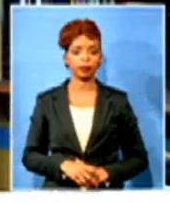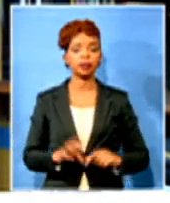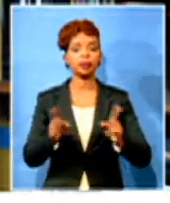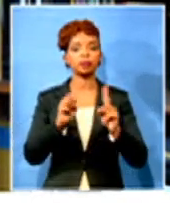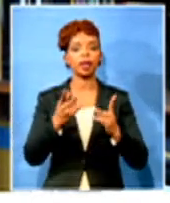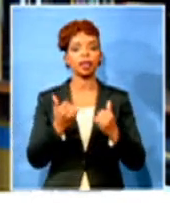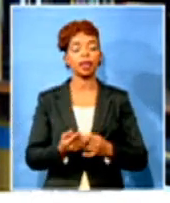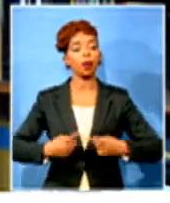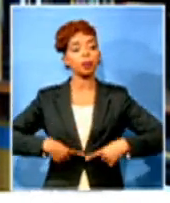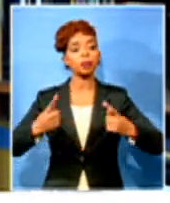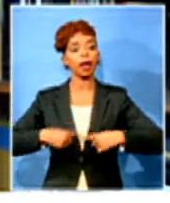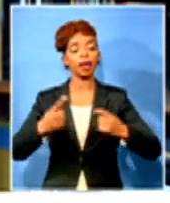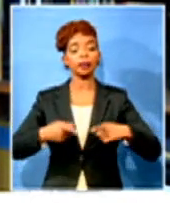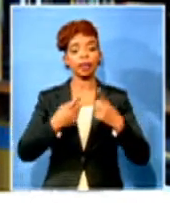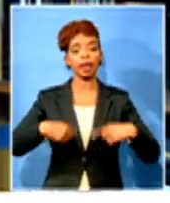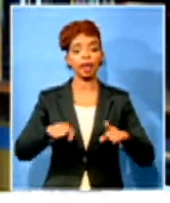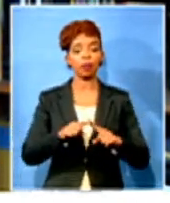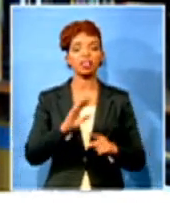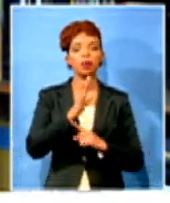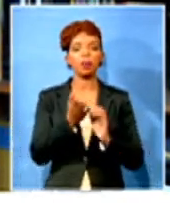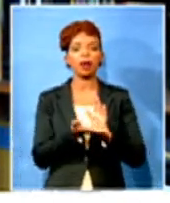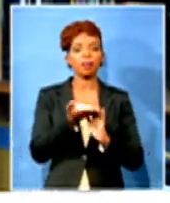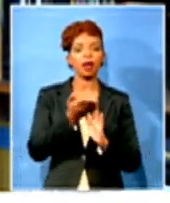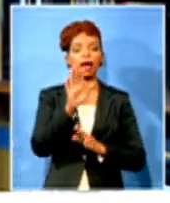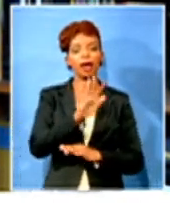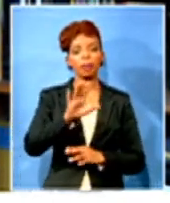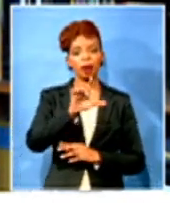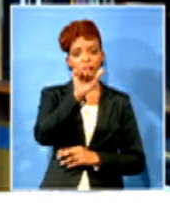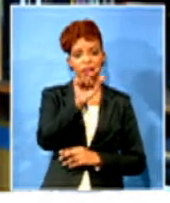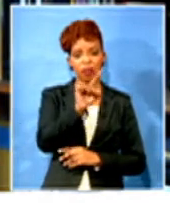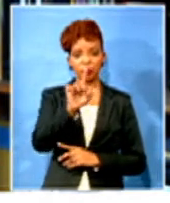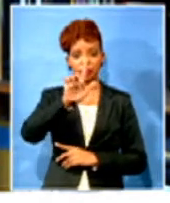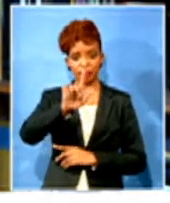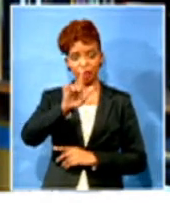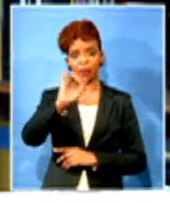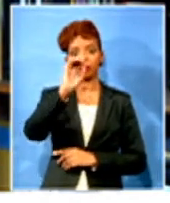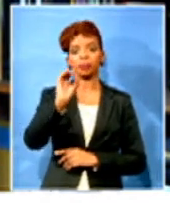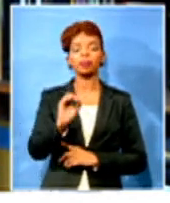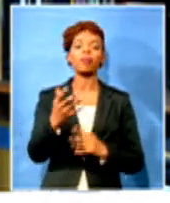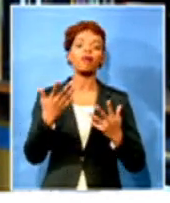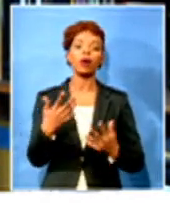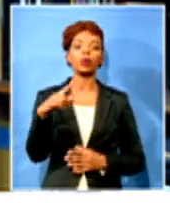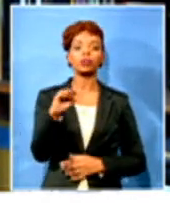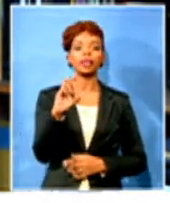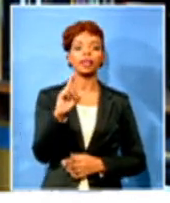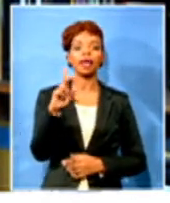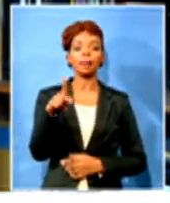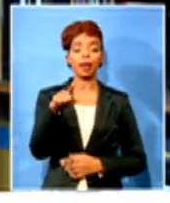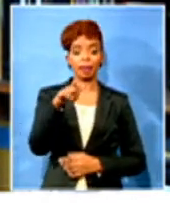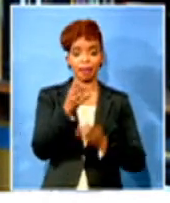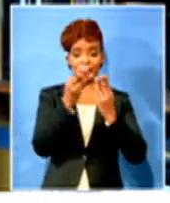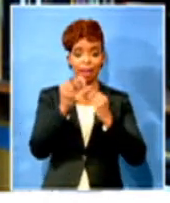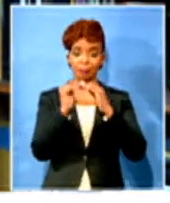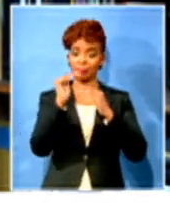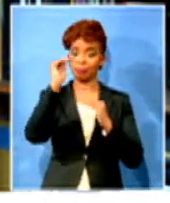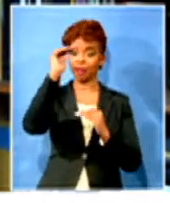to about 6, 7, and later 8% of GDP. And that's a very, very big number, because it means that